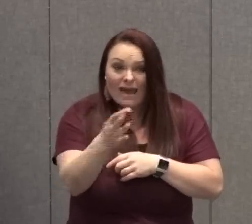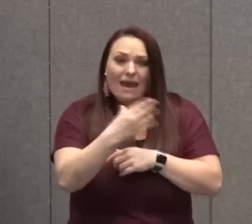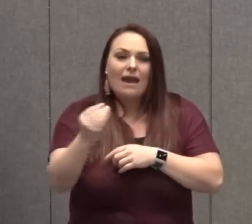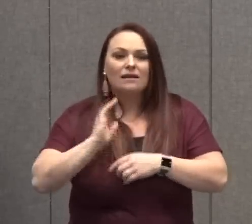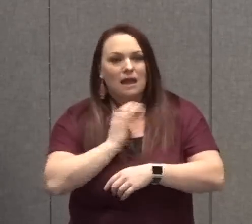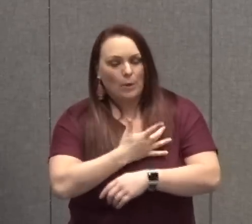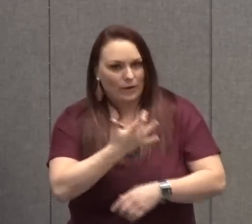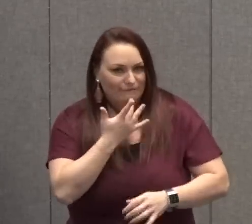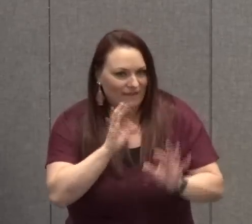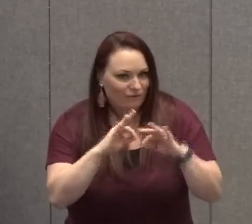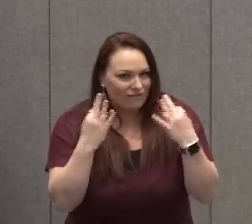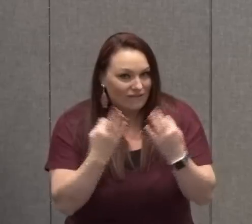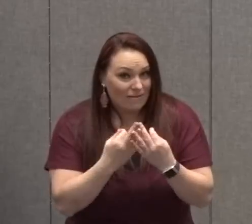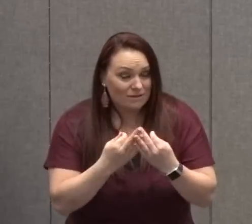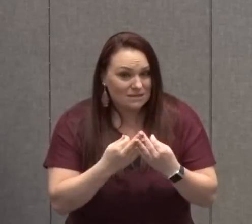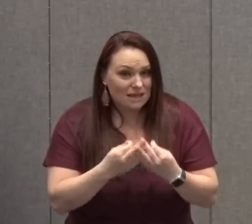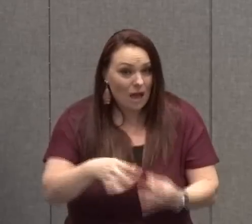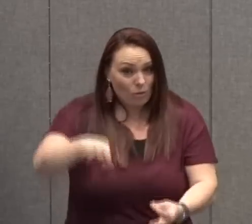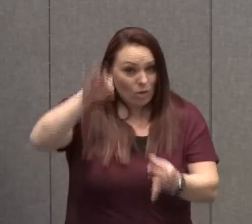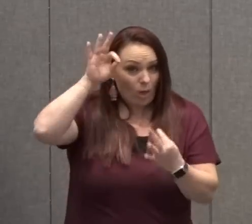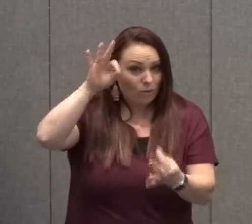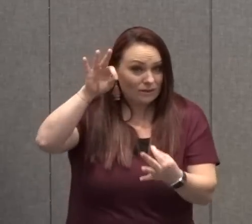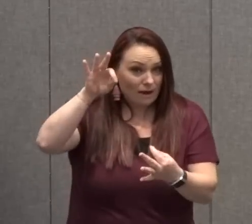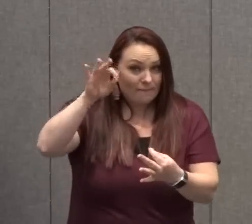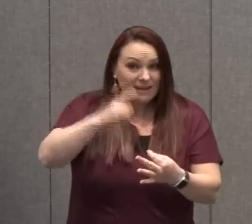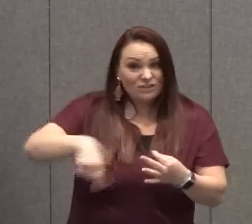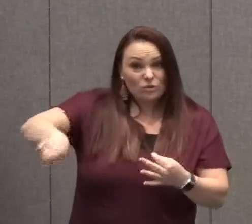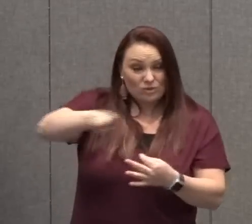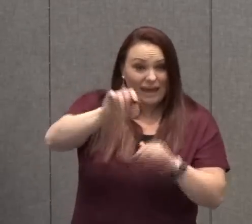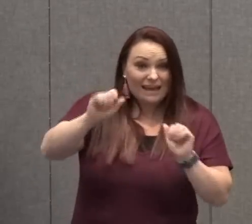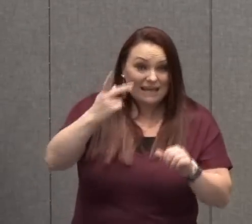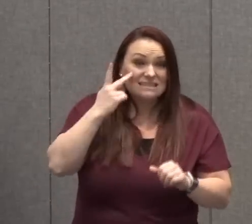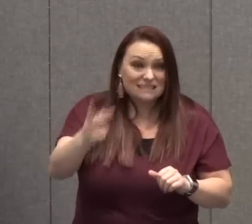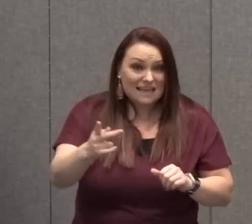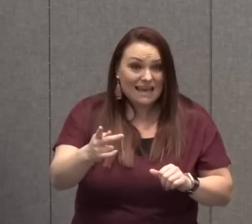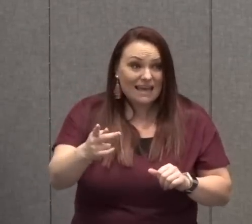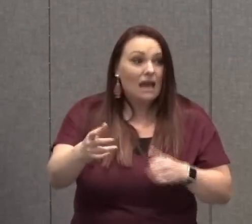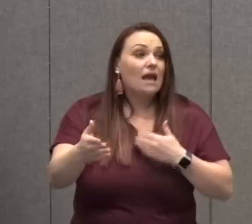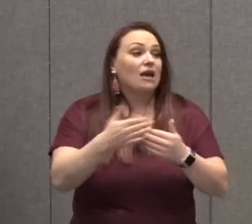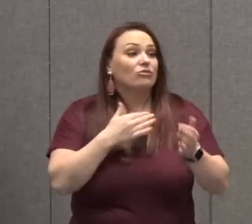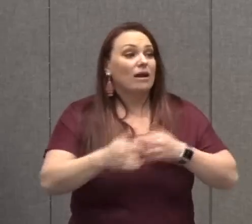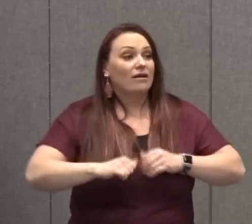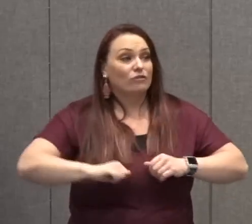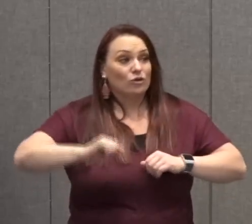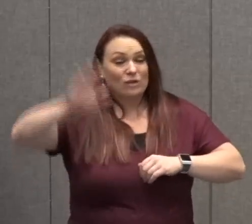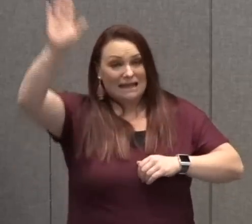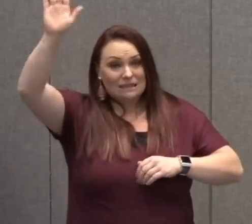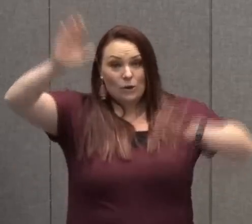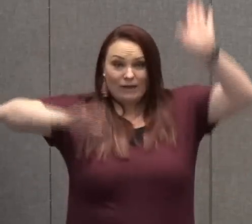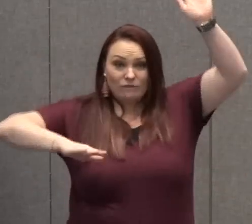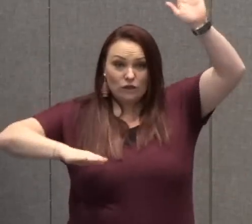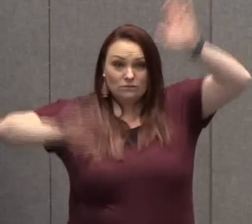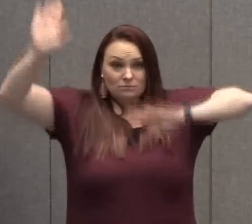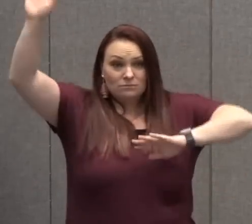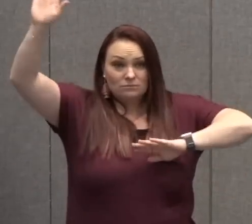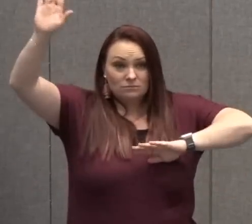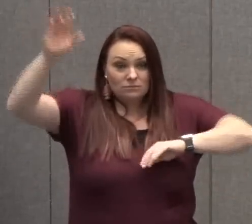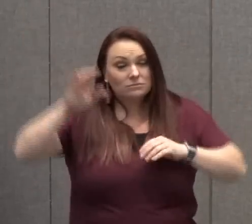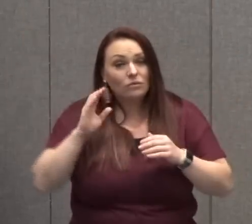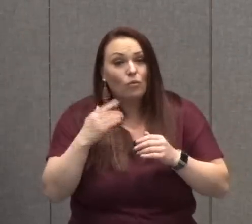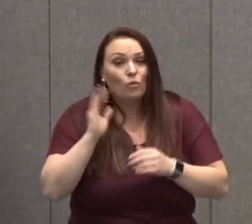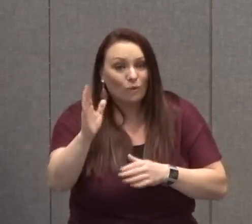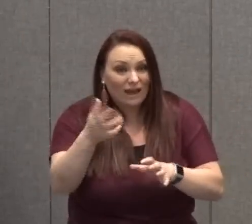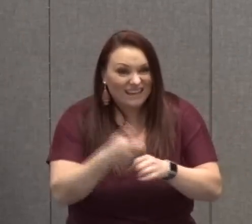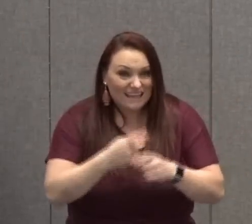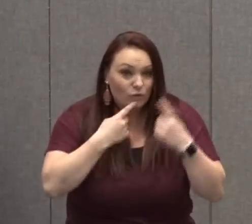I will hold the question up so they can see it. And then whoever raises their hand first will